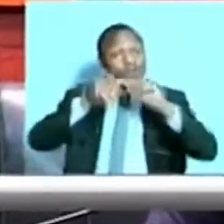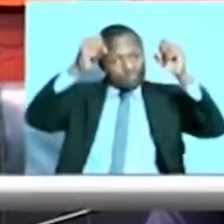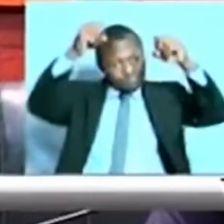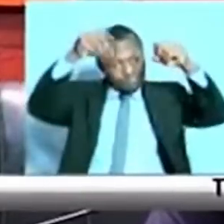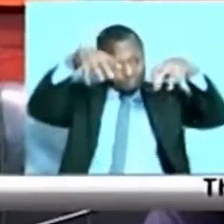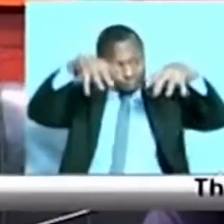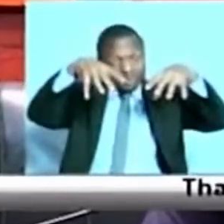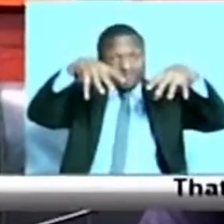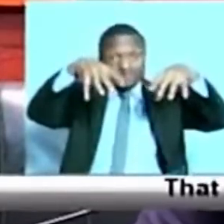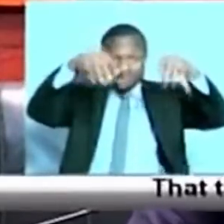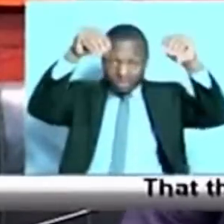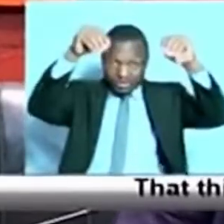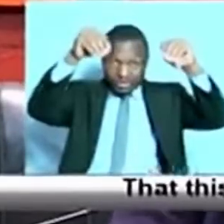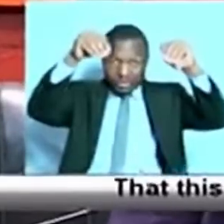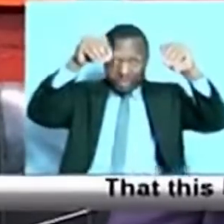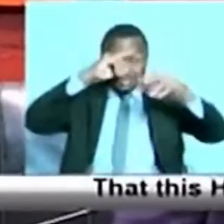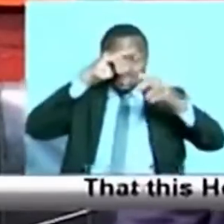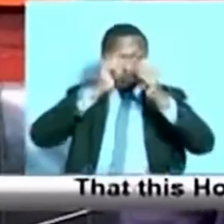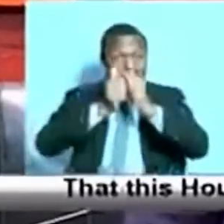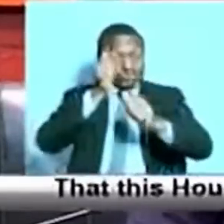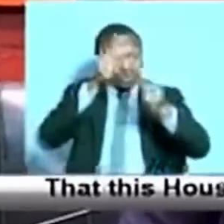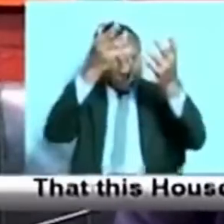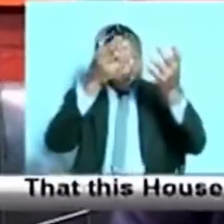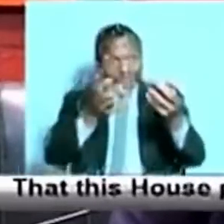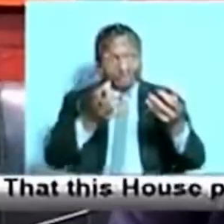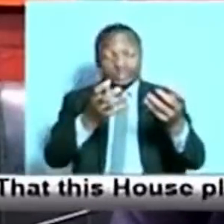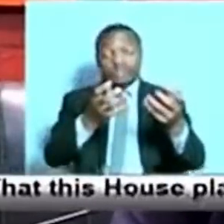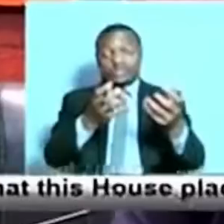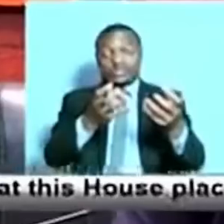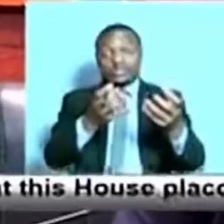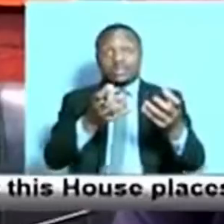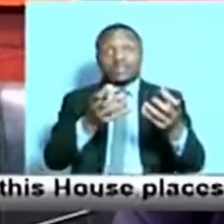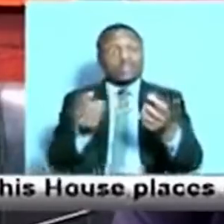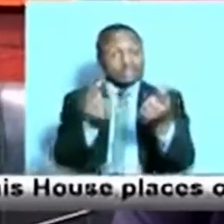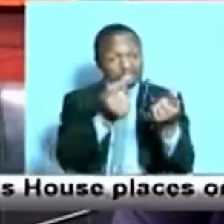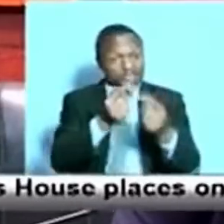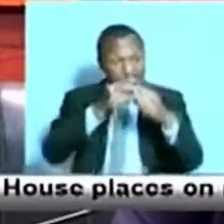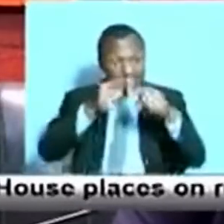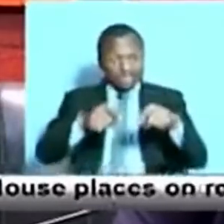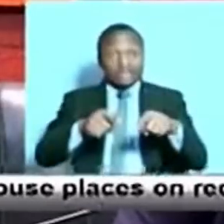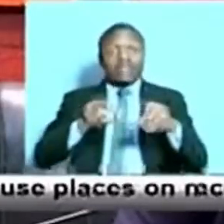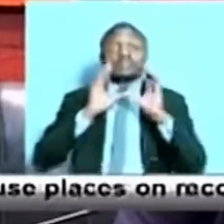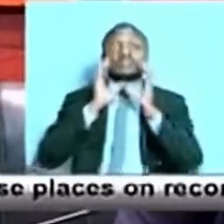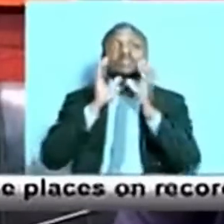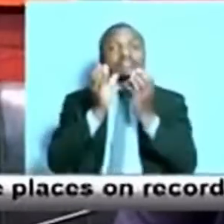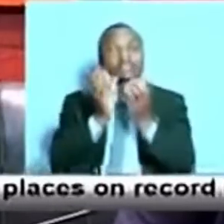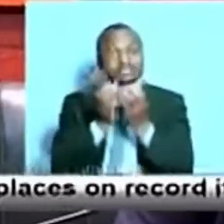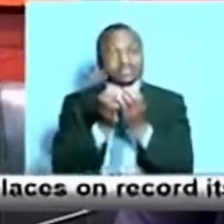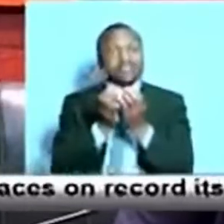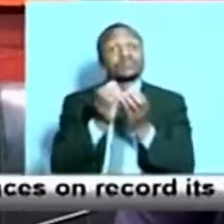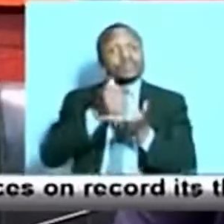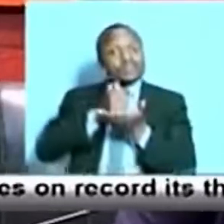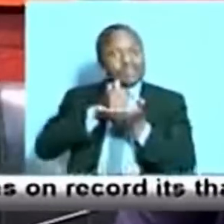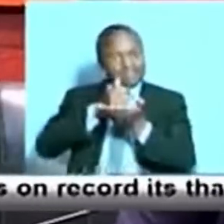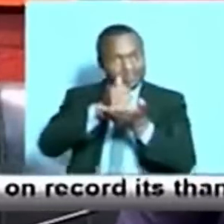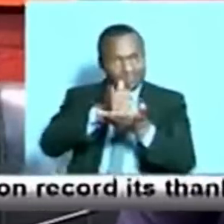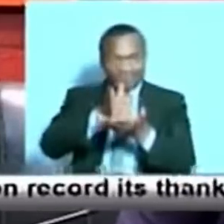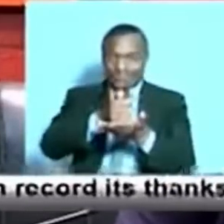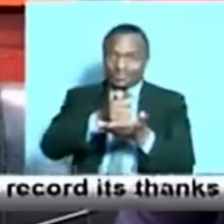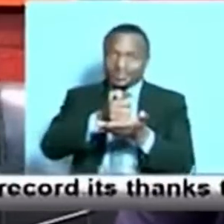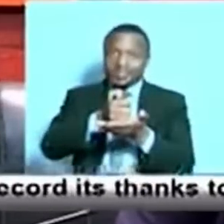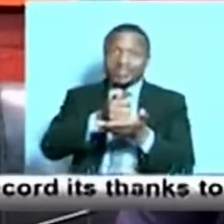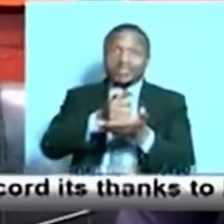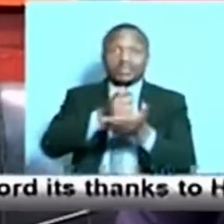drought caused by the El Nino phenomenon, as the case is now, Mozambique has been on hand to